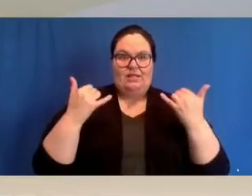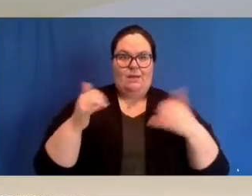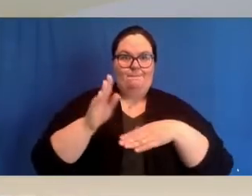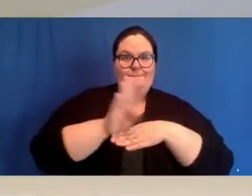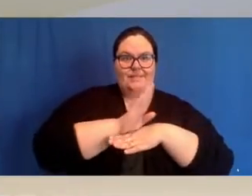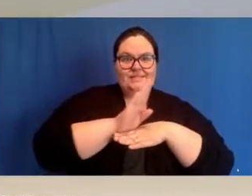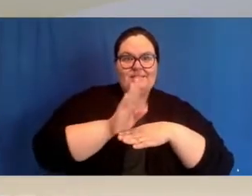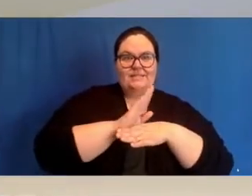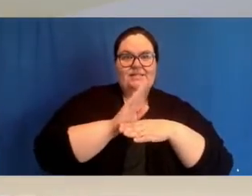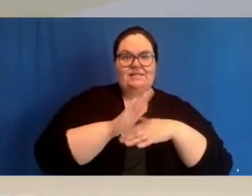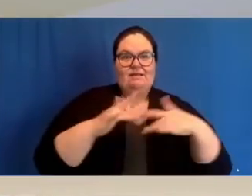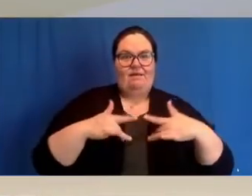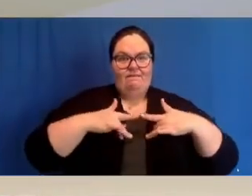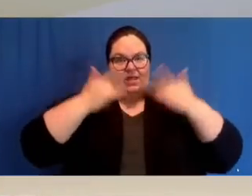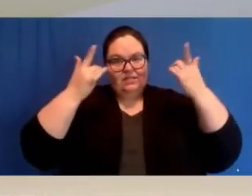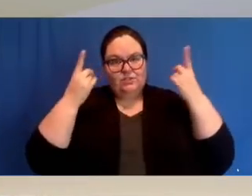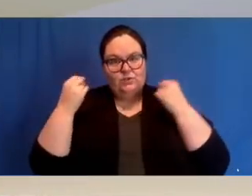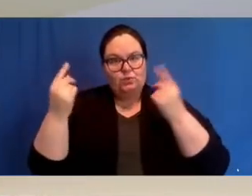restricted to but half capacity?